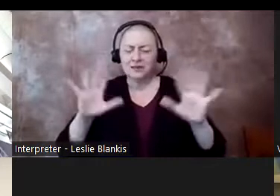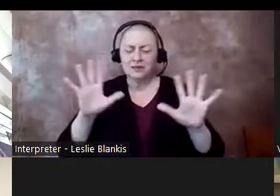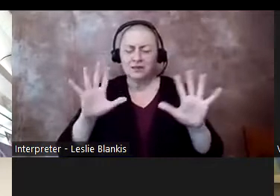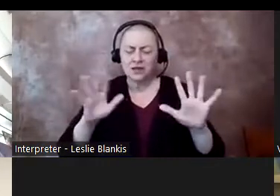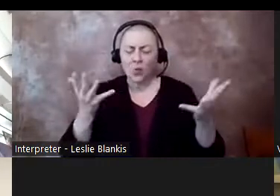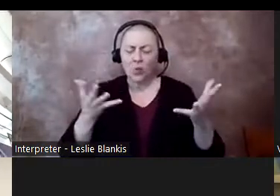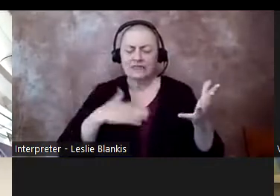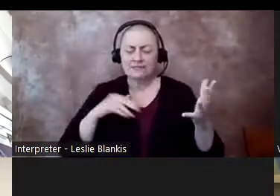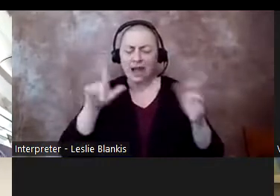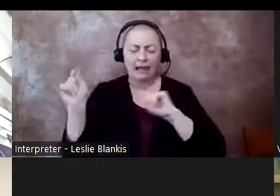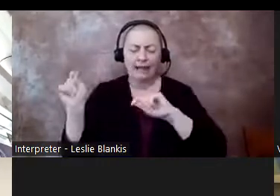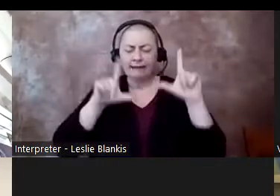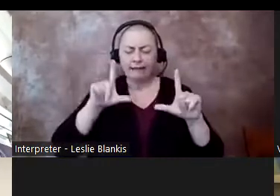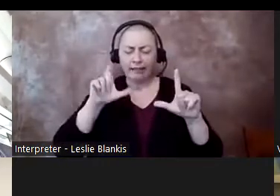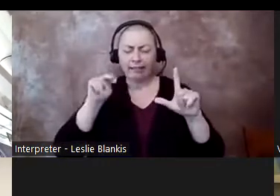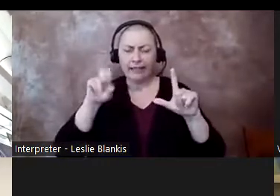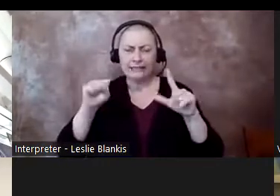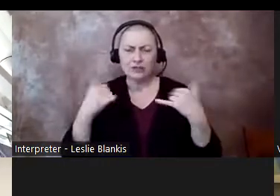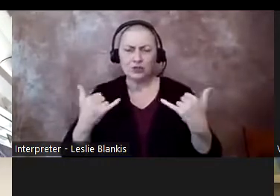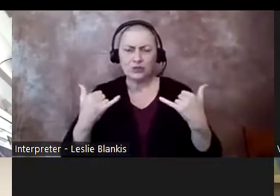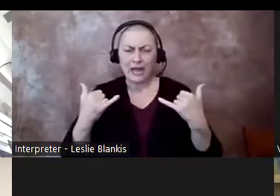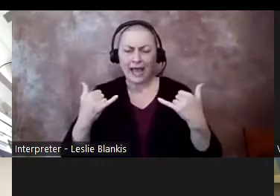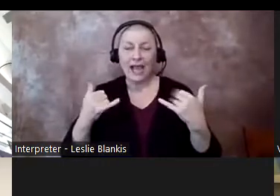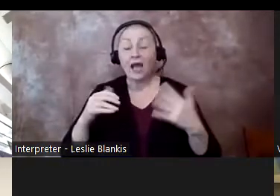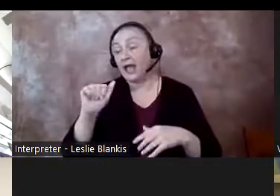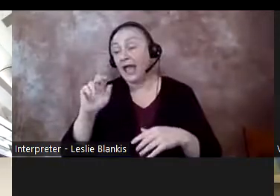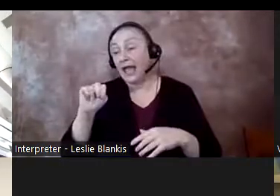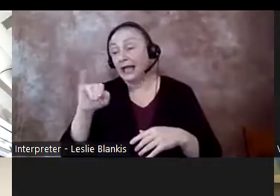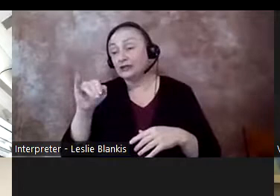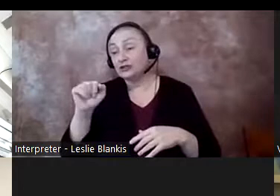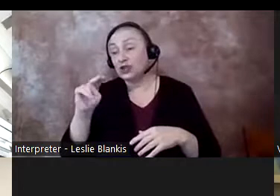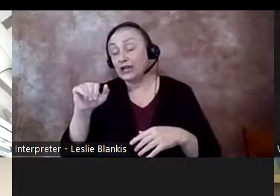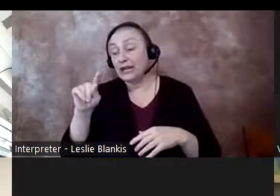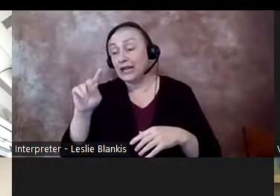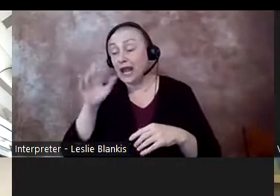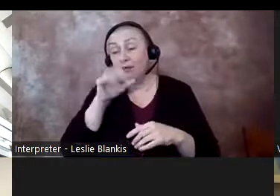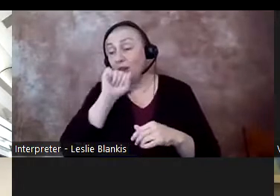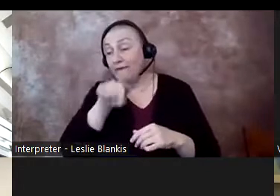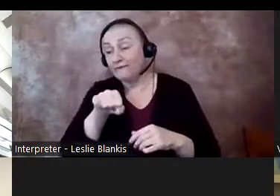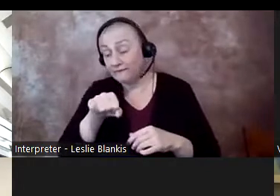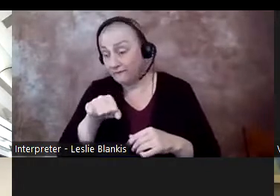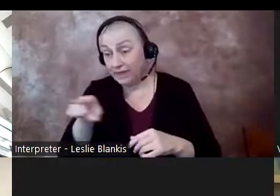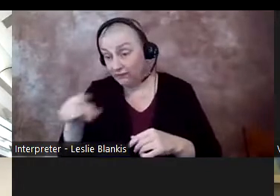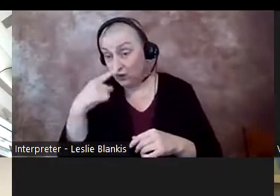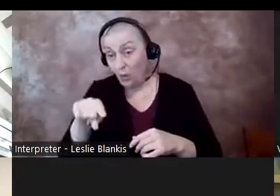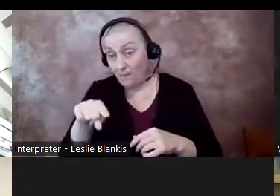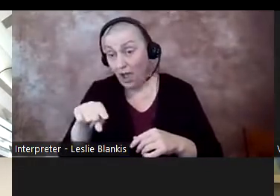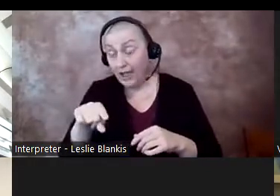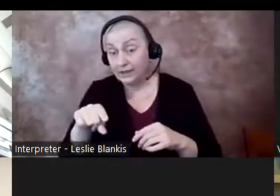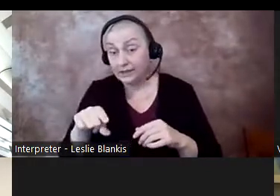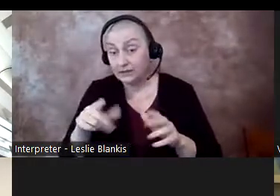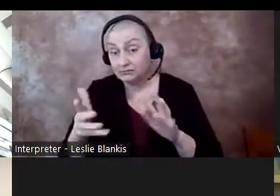in? I'm missing it. But yes, and Jeanette, I would love for you to be able to, if you don't